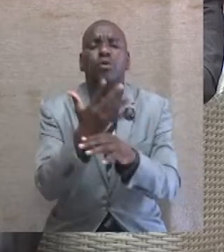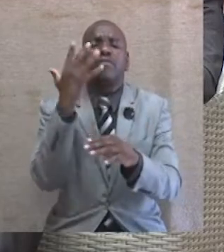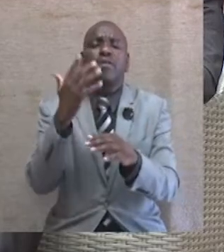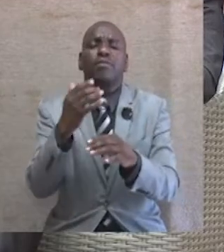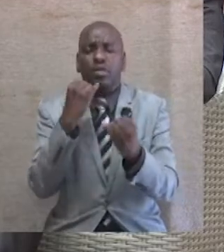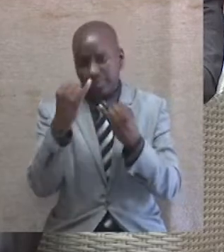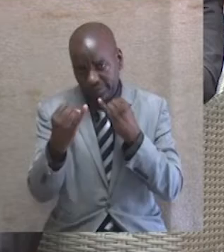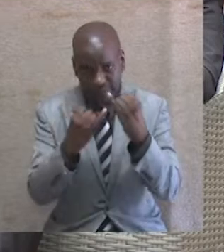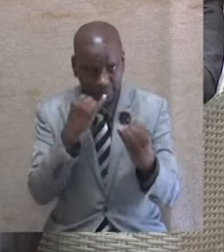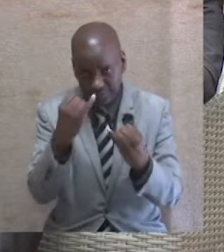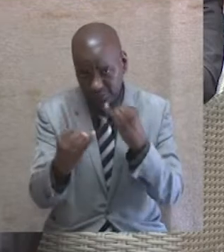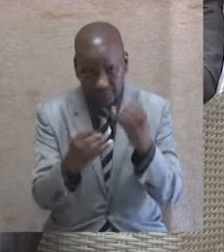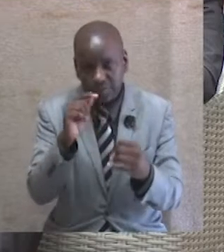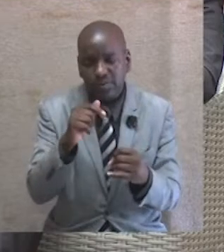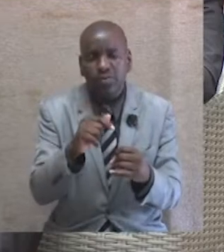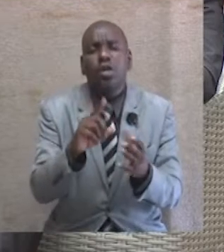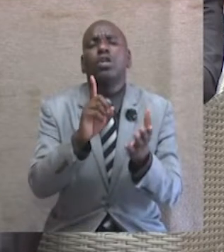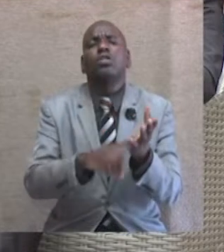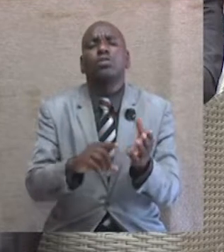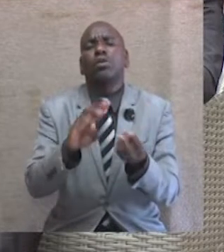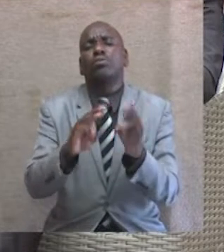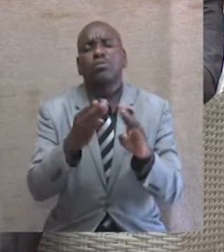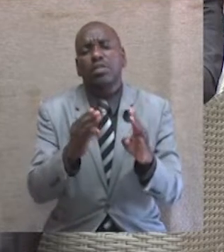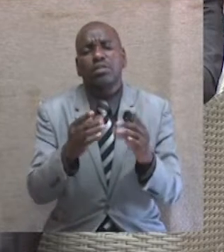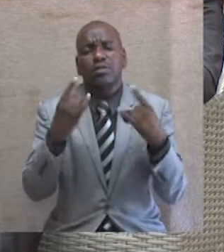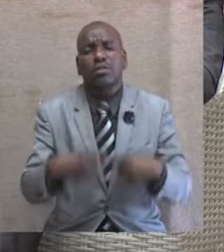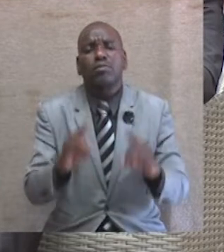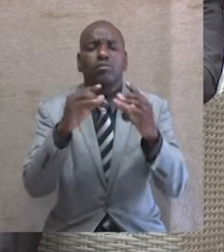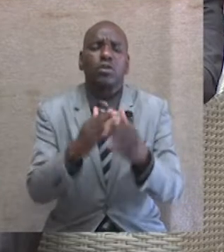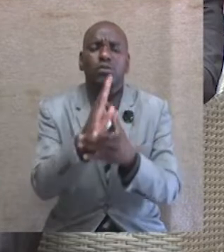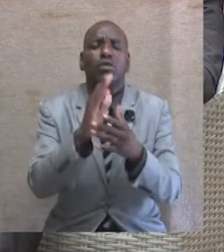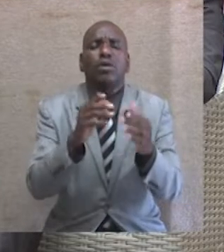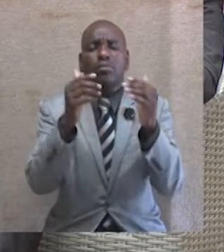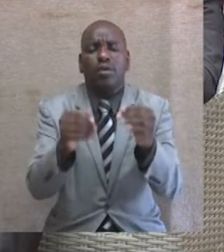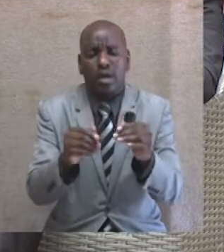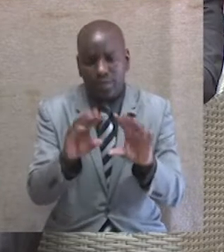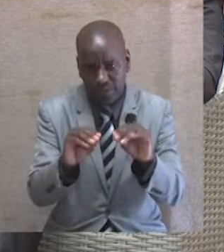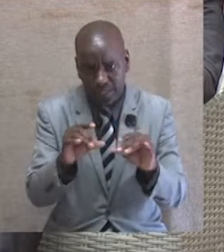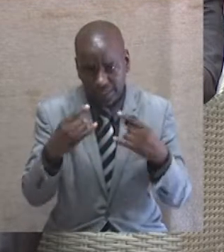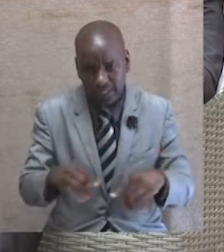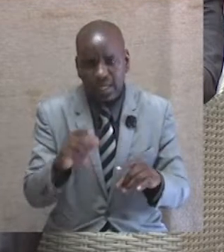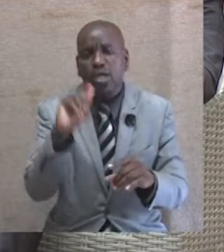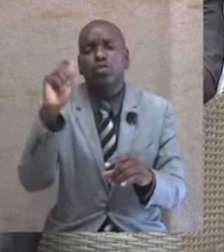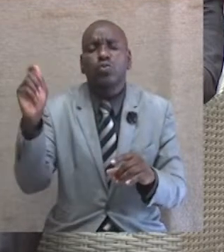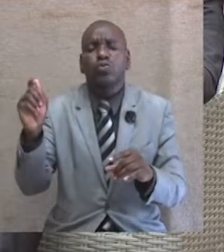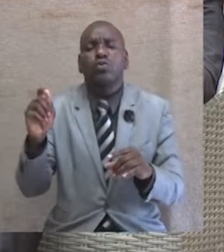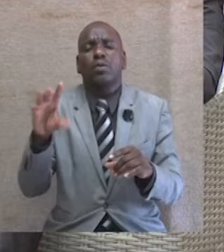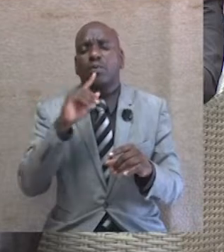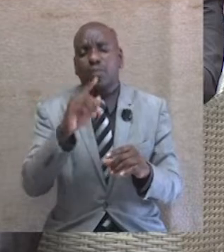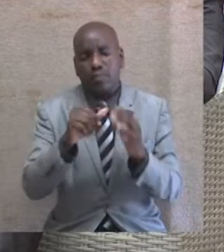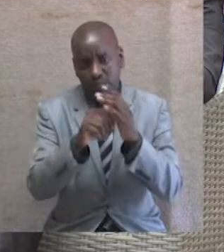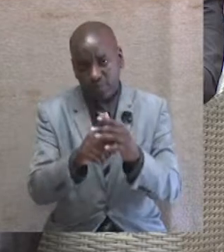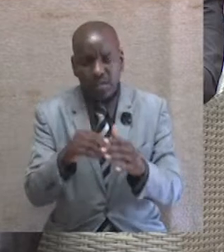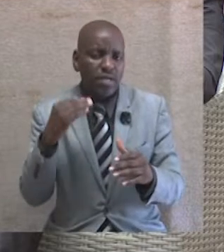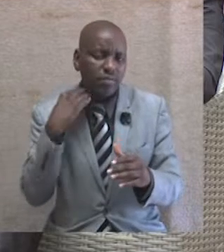1.5, and we're discussing today about sexual reproductive health, the appointment of personnel in schools. And you have had a